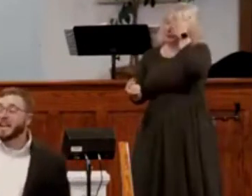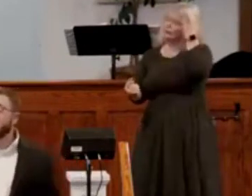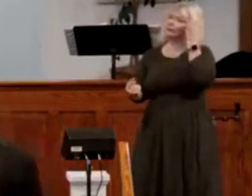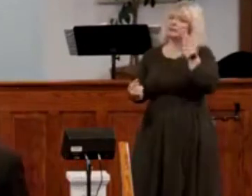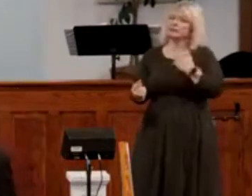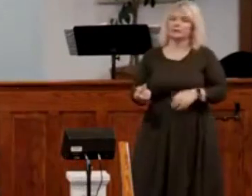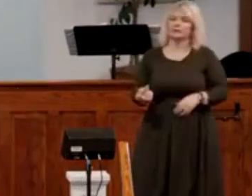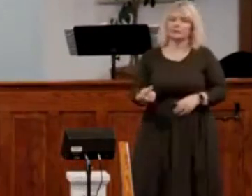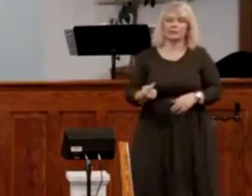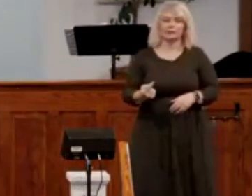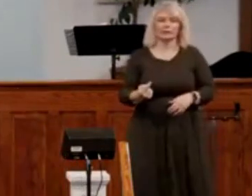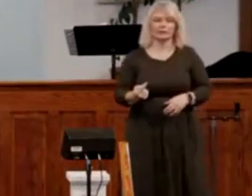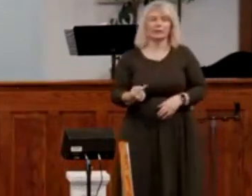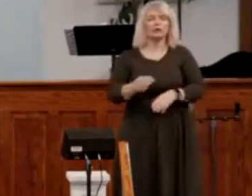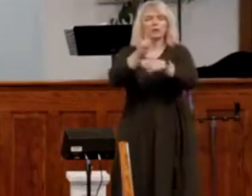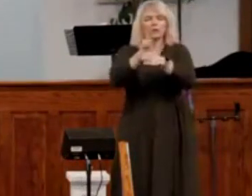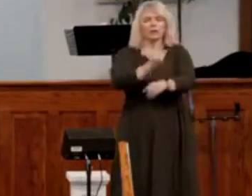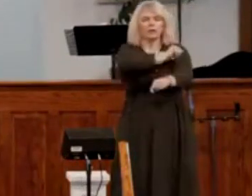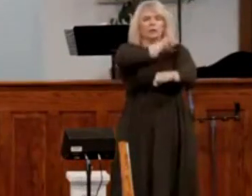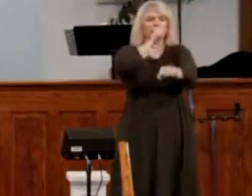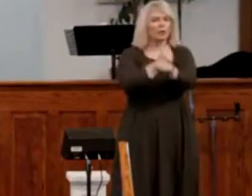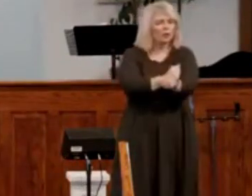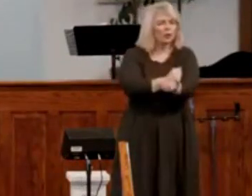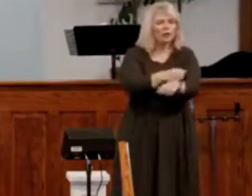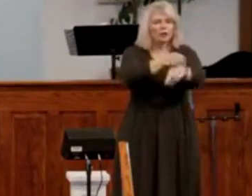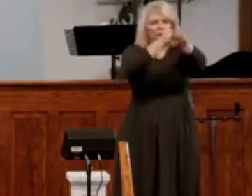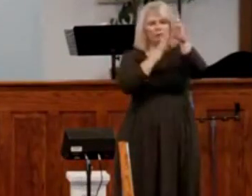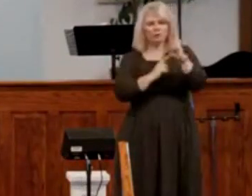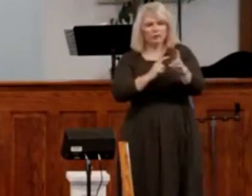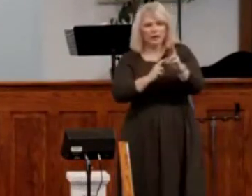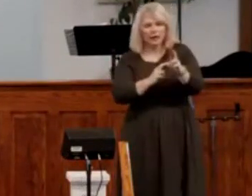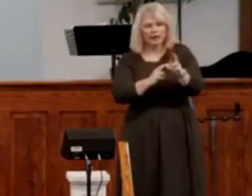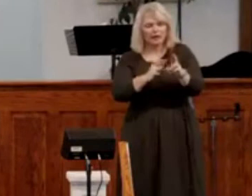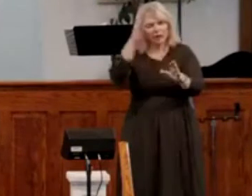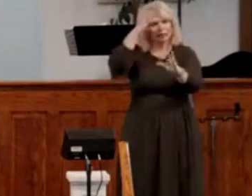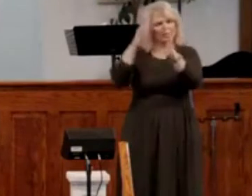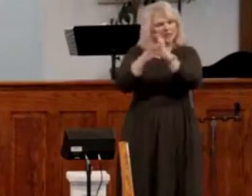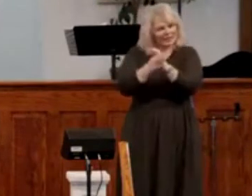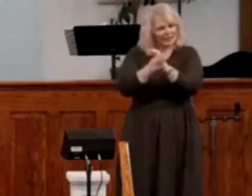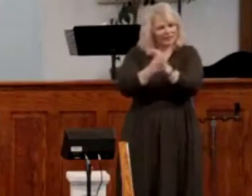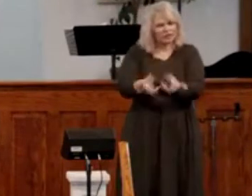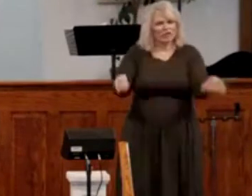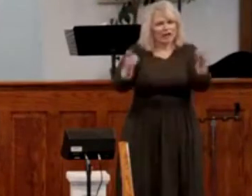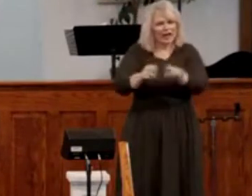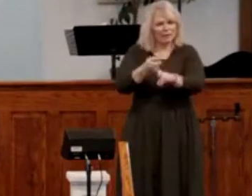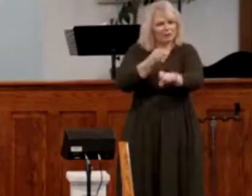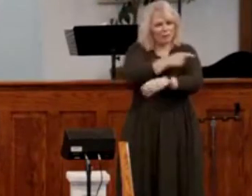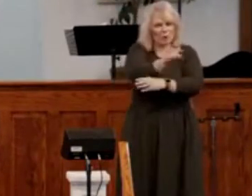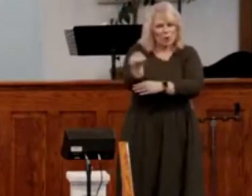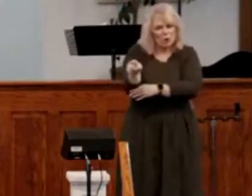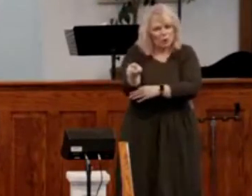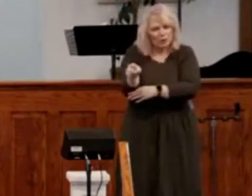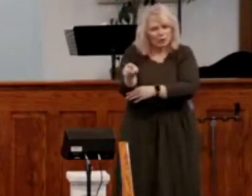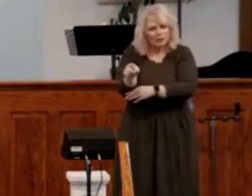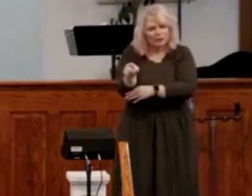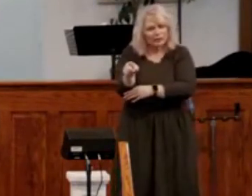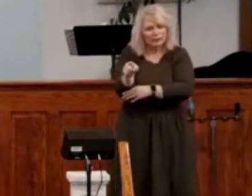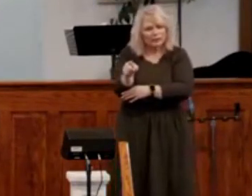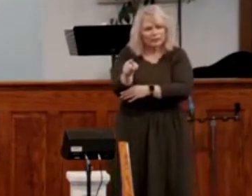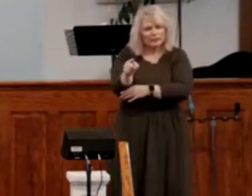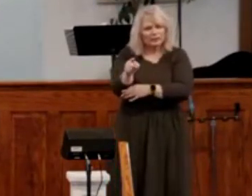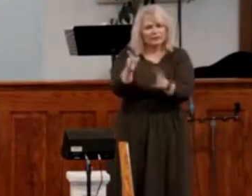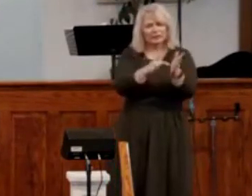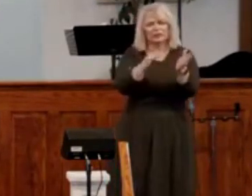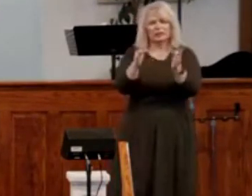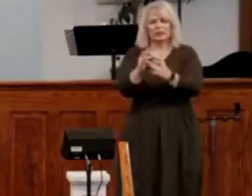they're leaning upon their authority, the authority that, and the respect that they believe is due them from you. Now, Jesus does